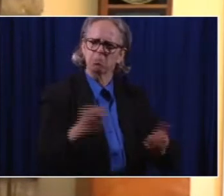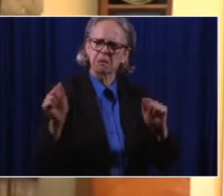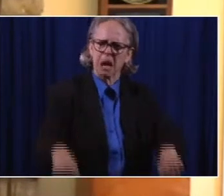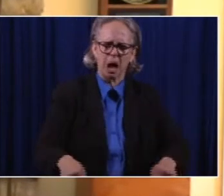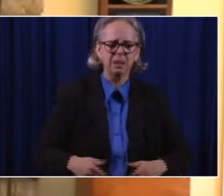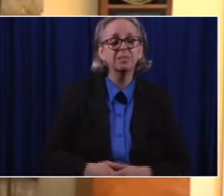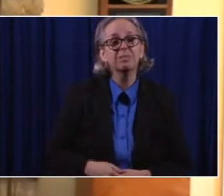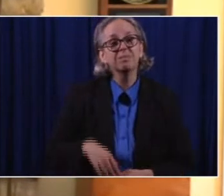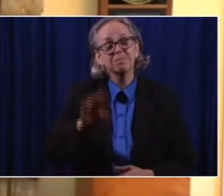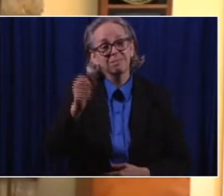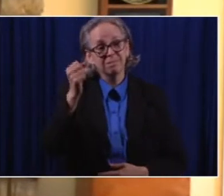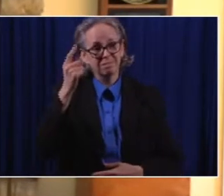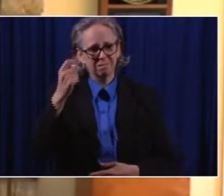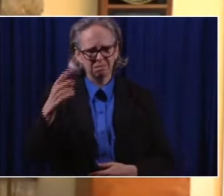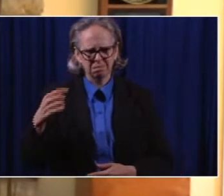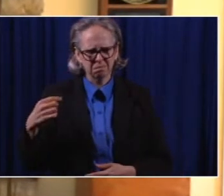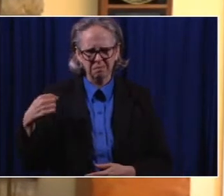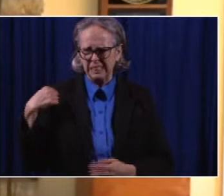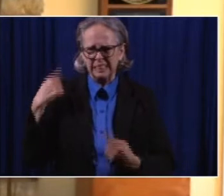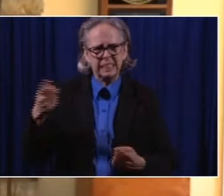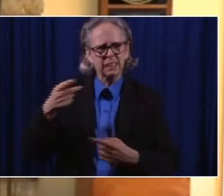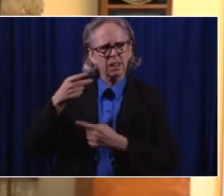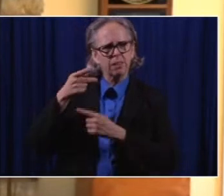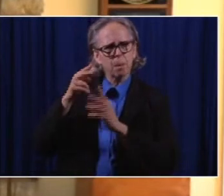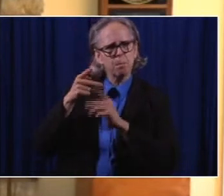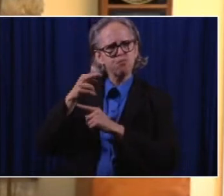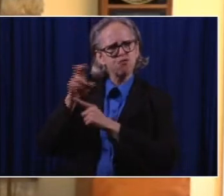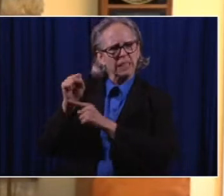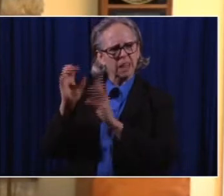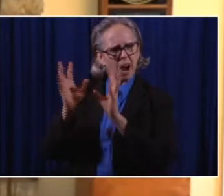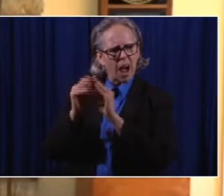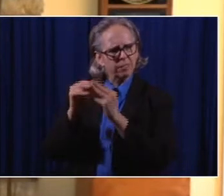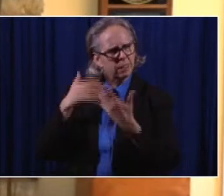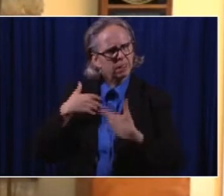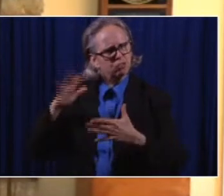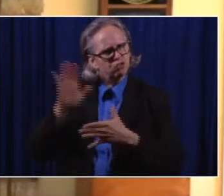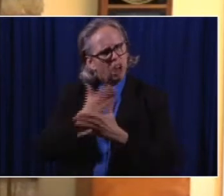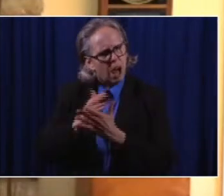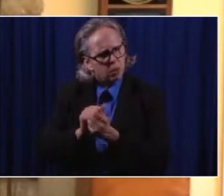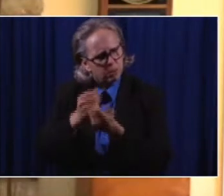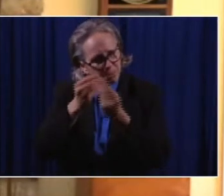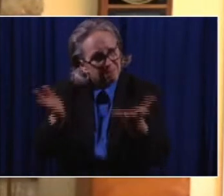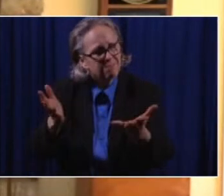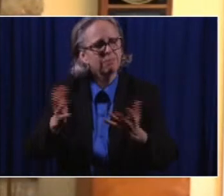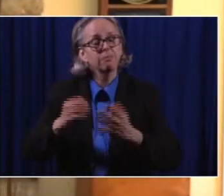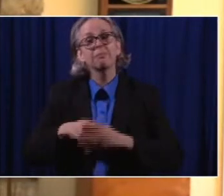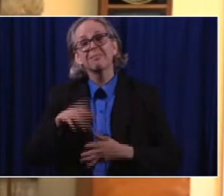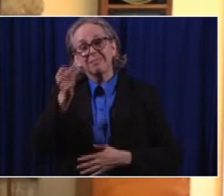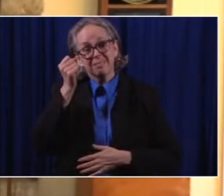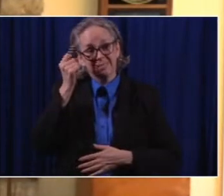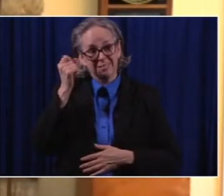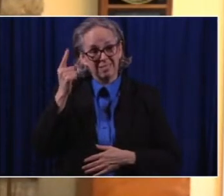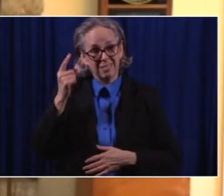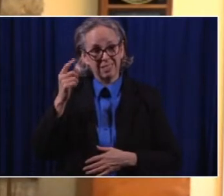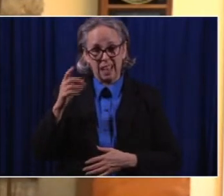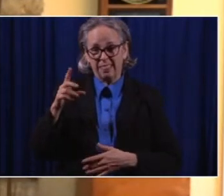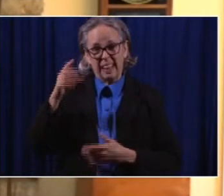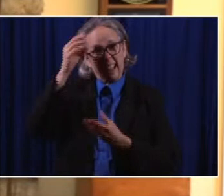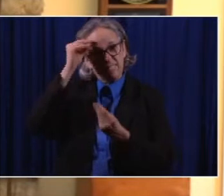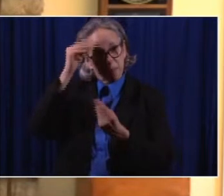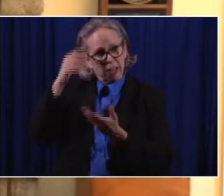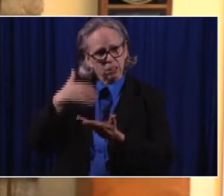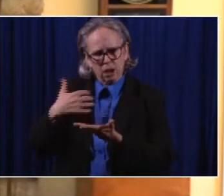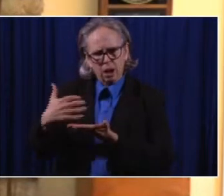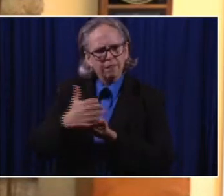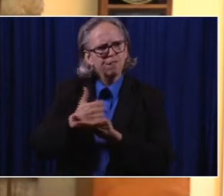before, the data is collected at the local level. And it is not set up in a way that